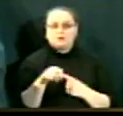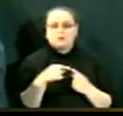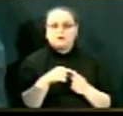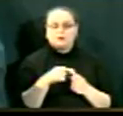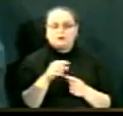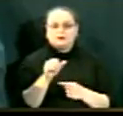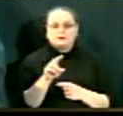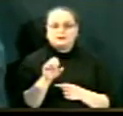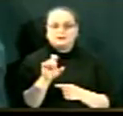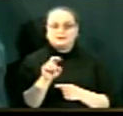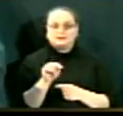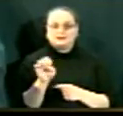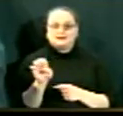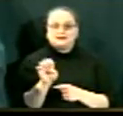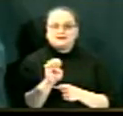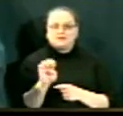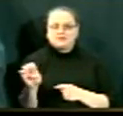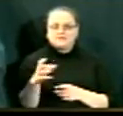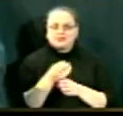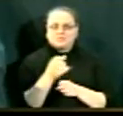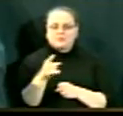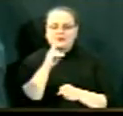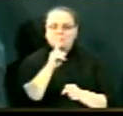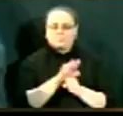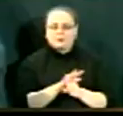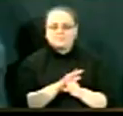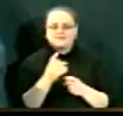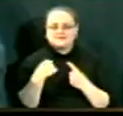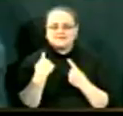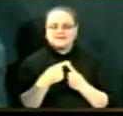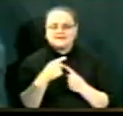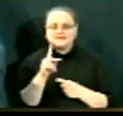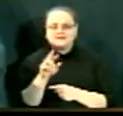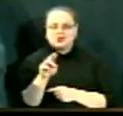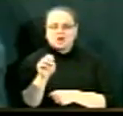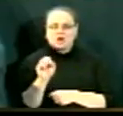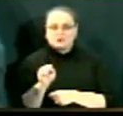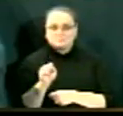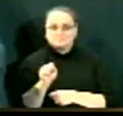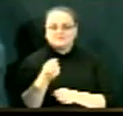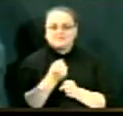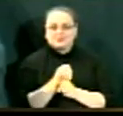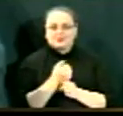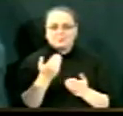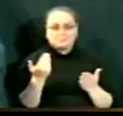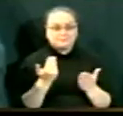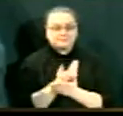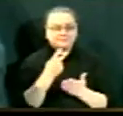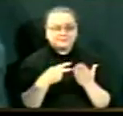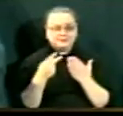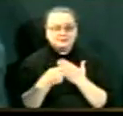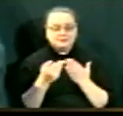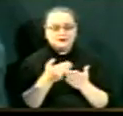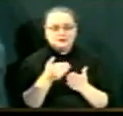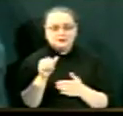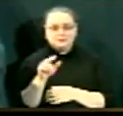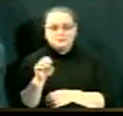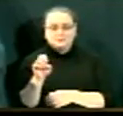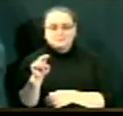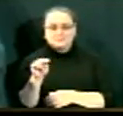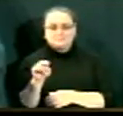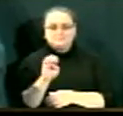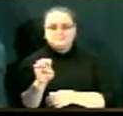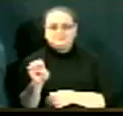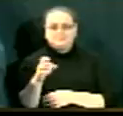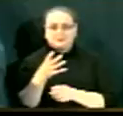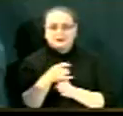Austin East get what they were promised, since Carnes got a brand-new program before Austin East got what